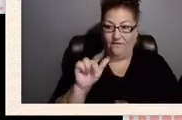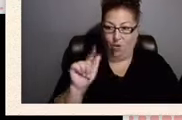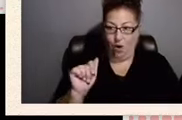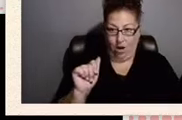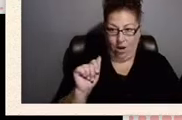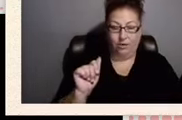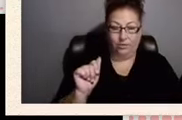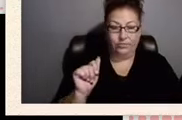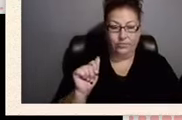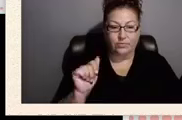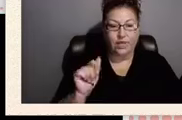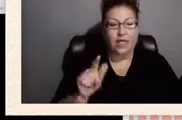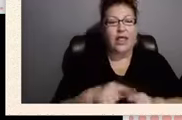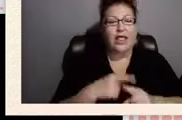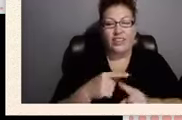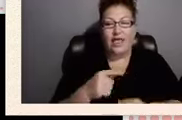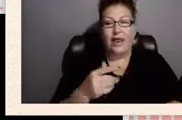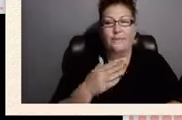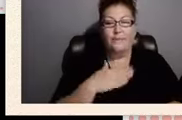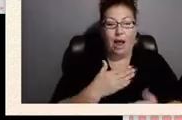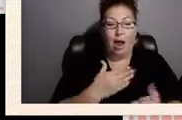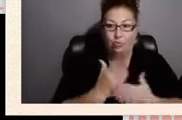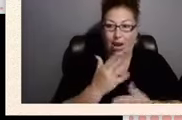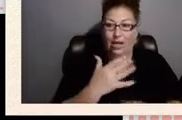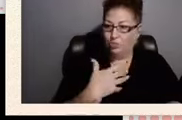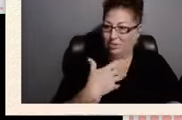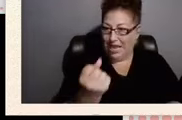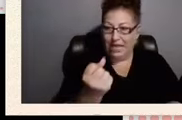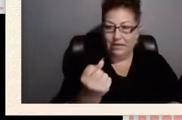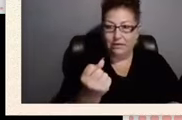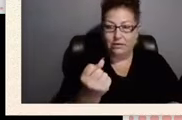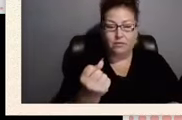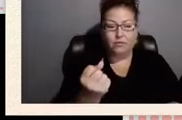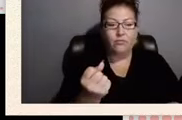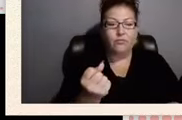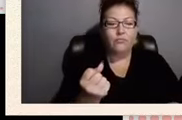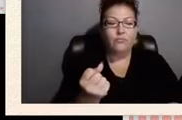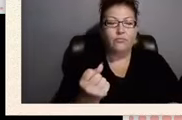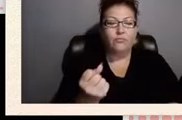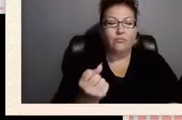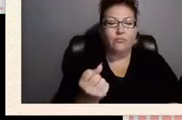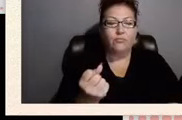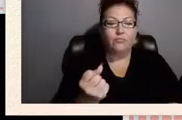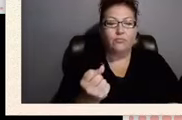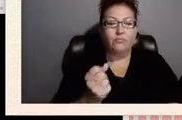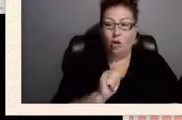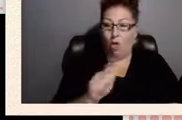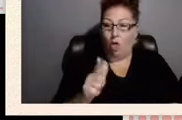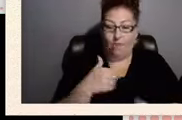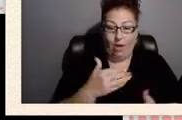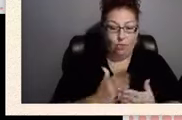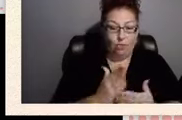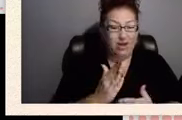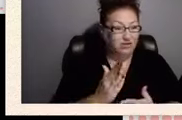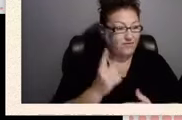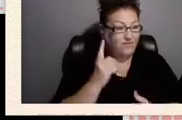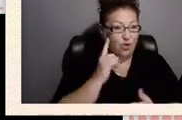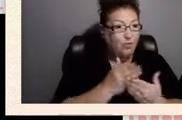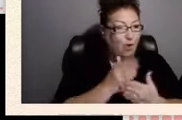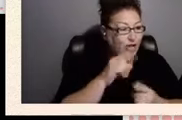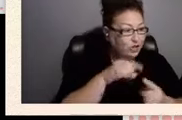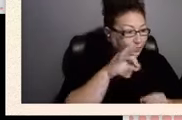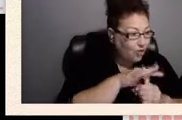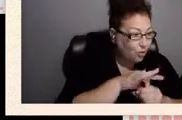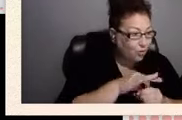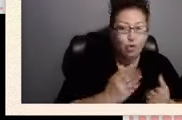Then I had my rights fully taken away, with all the rights taken from the right to vote, the right to get married, the